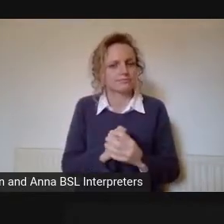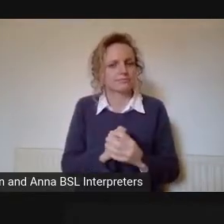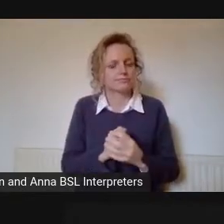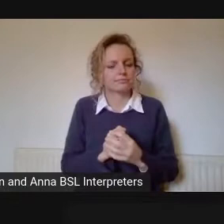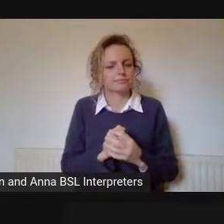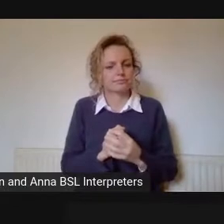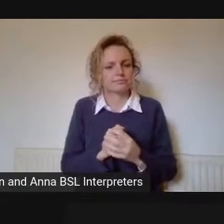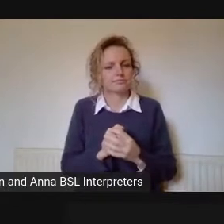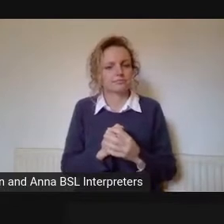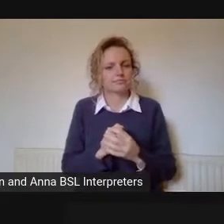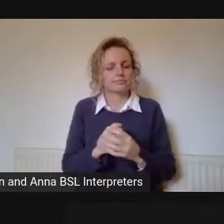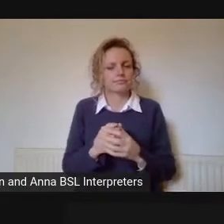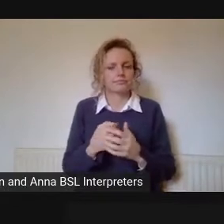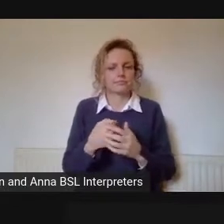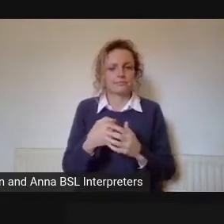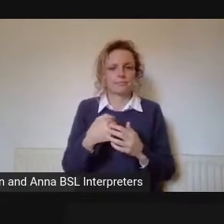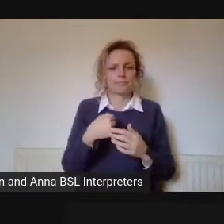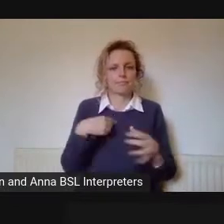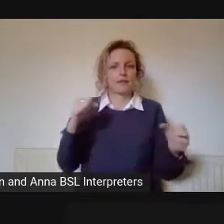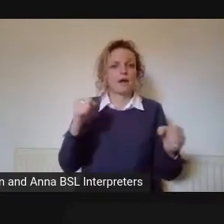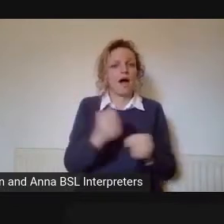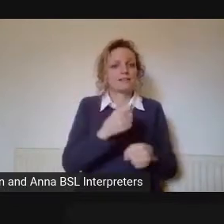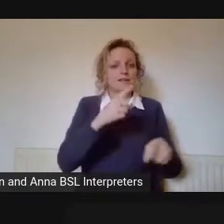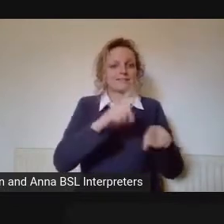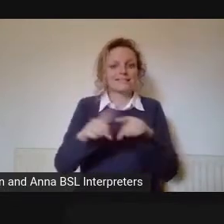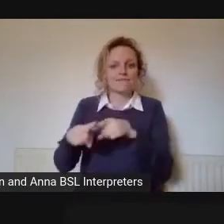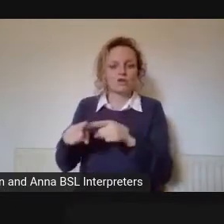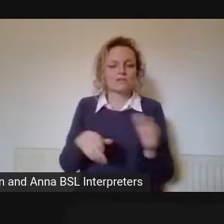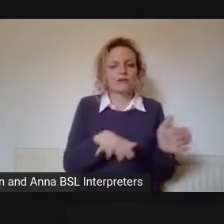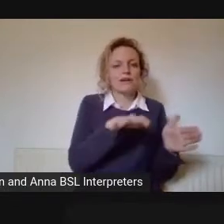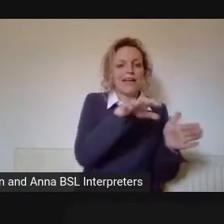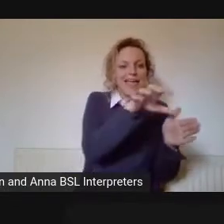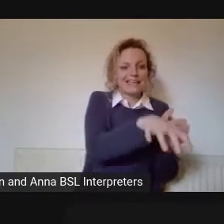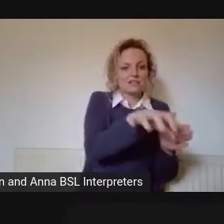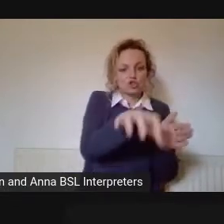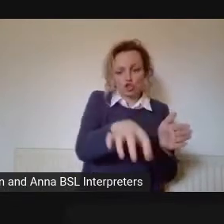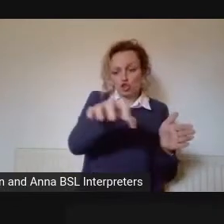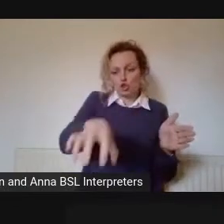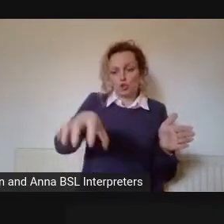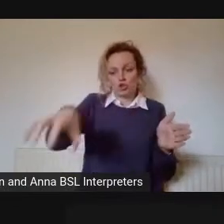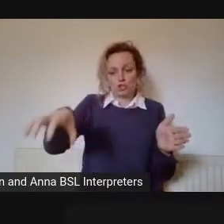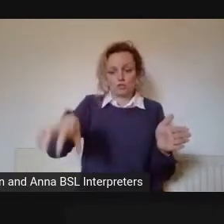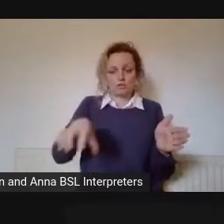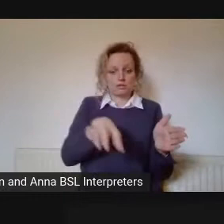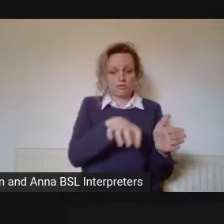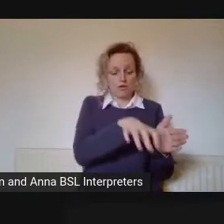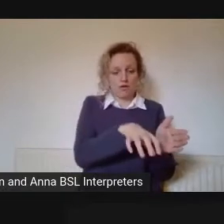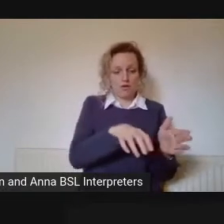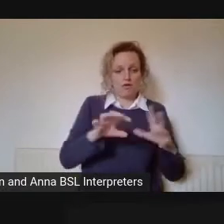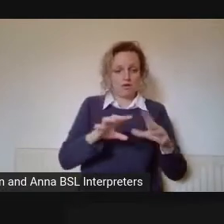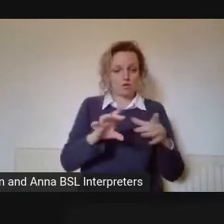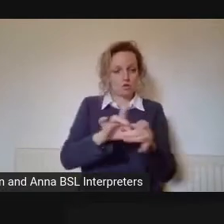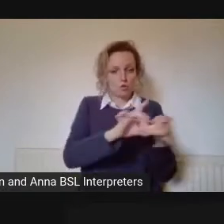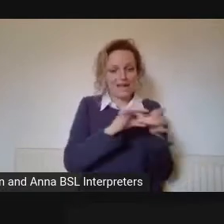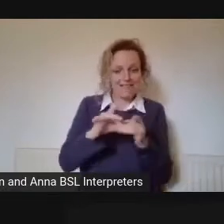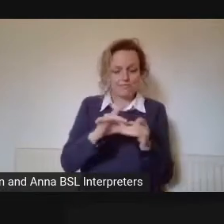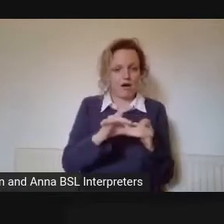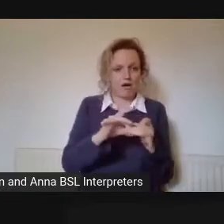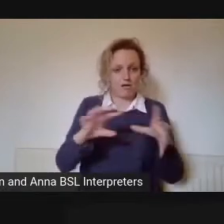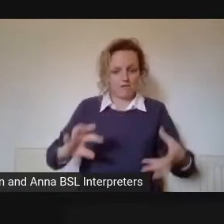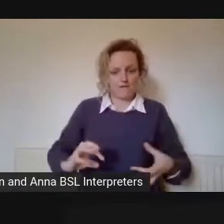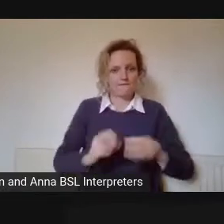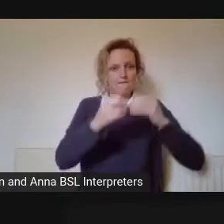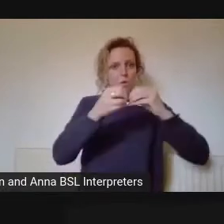of an ethnography of institutions that were formulating these statistics. Specifically, I focused